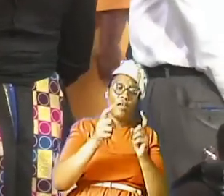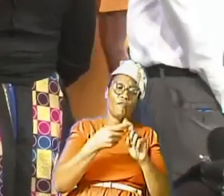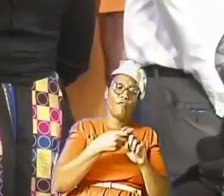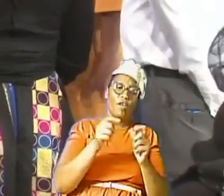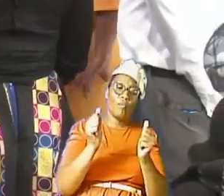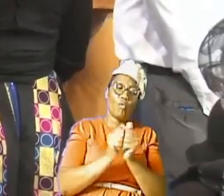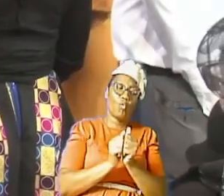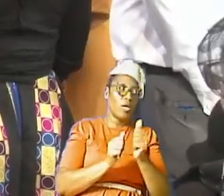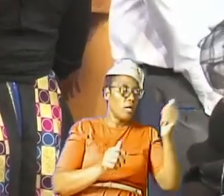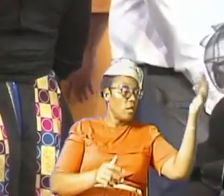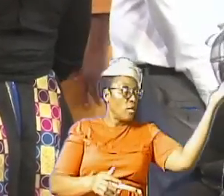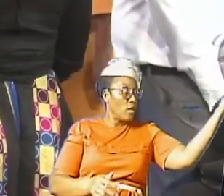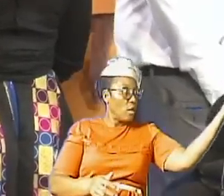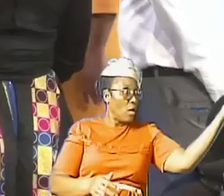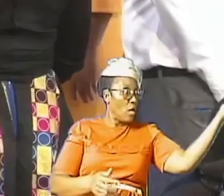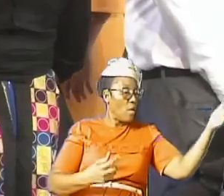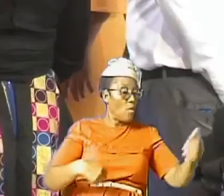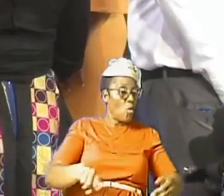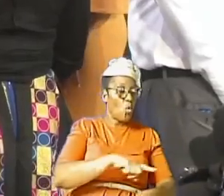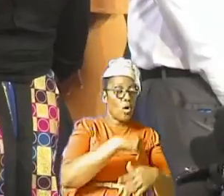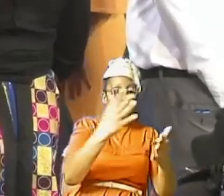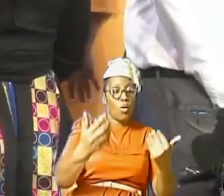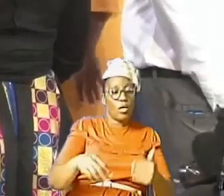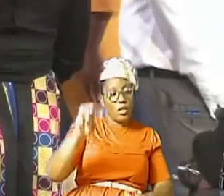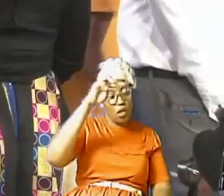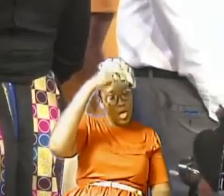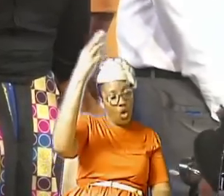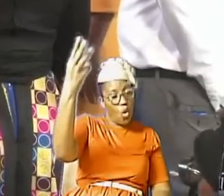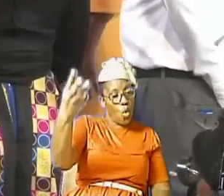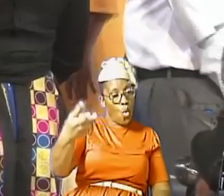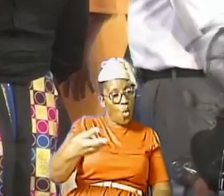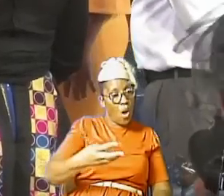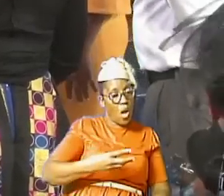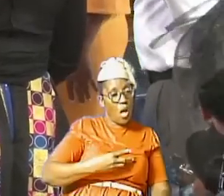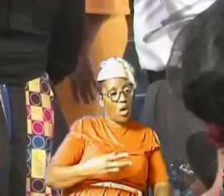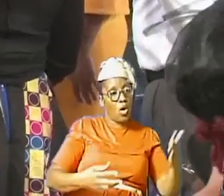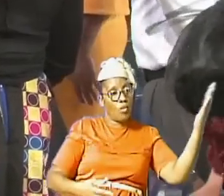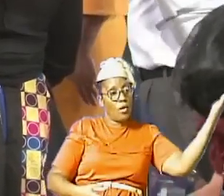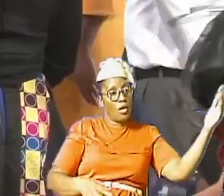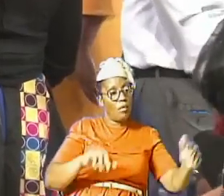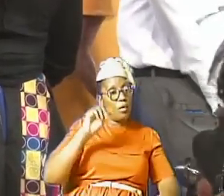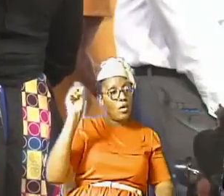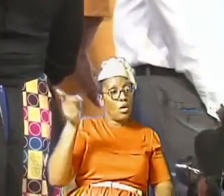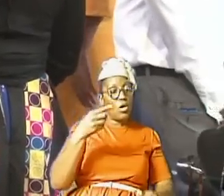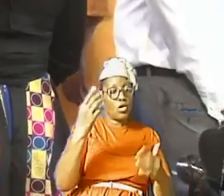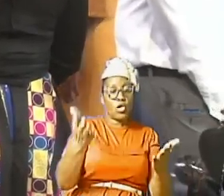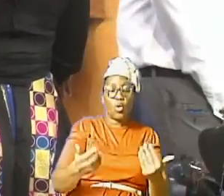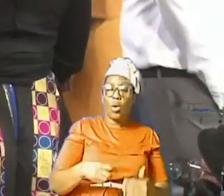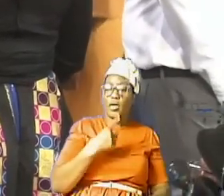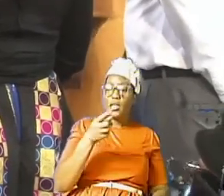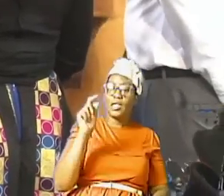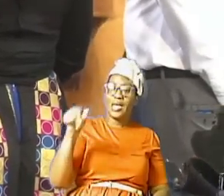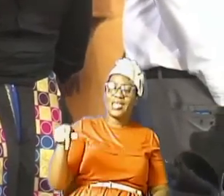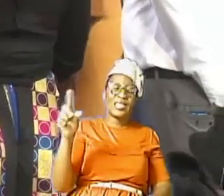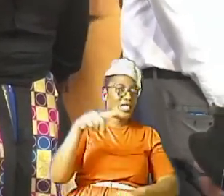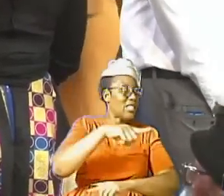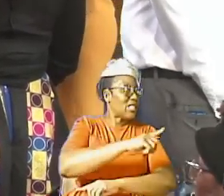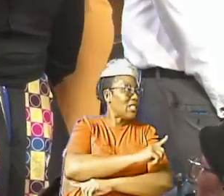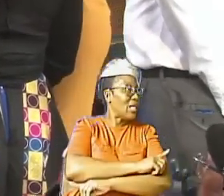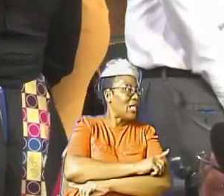you, and we want to say welcome. We also want to say to you that this